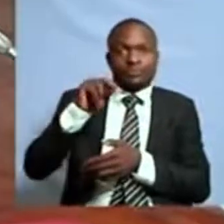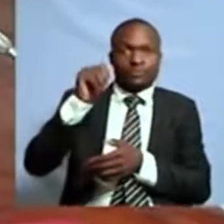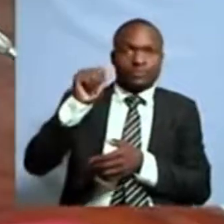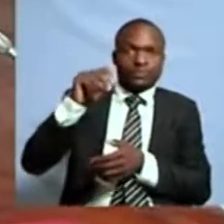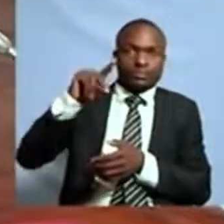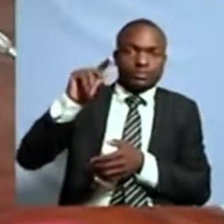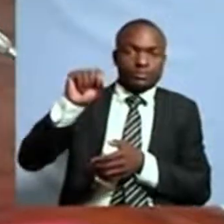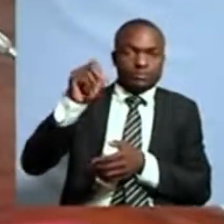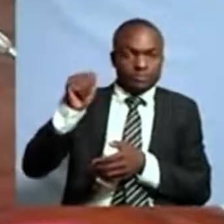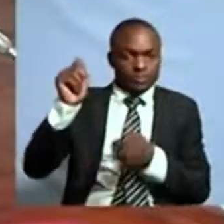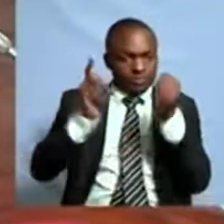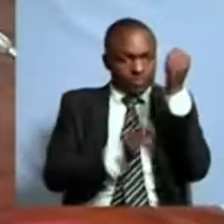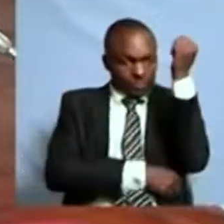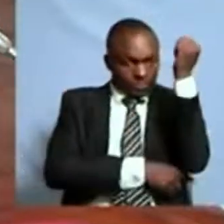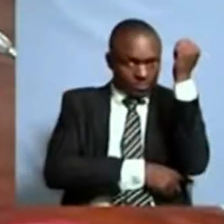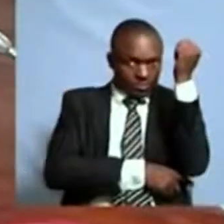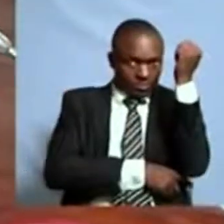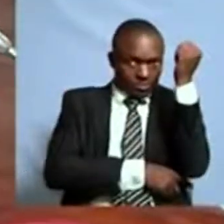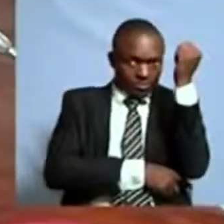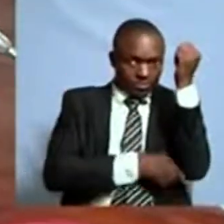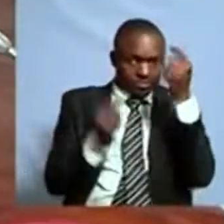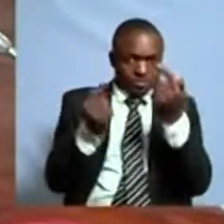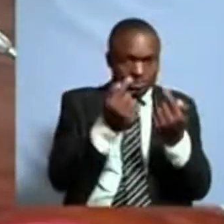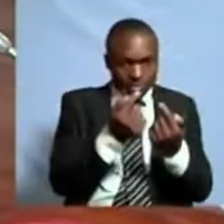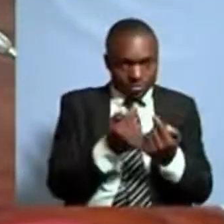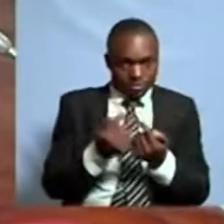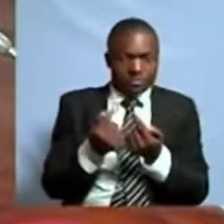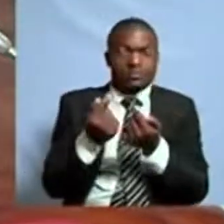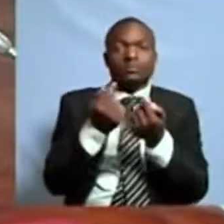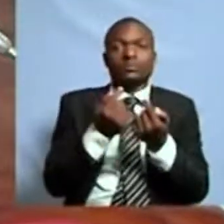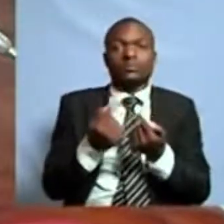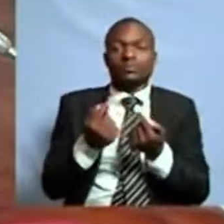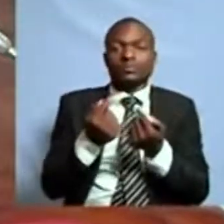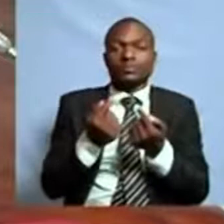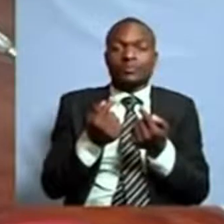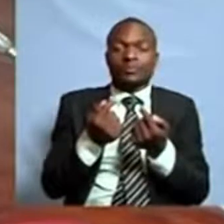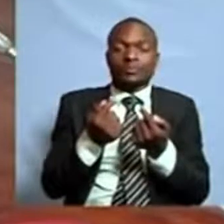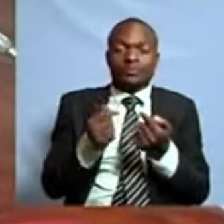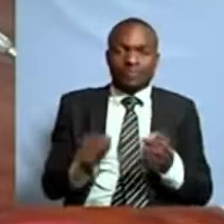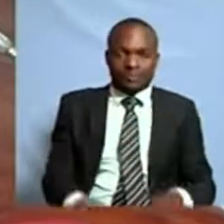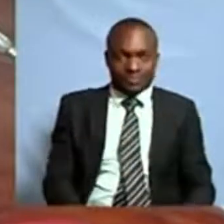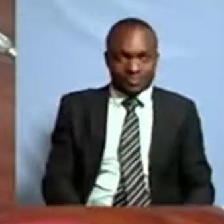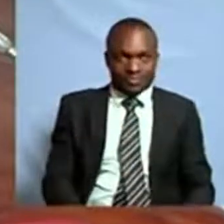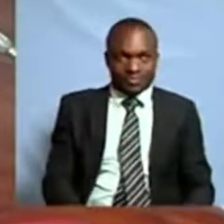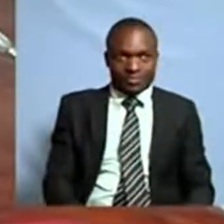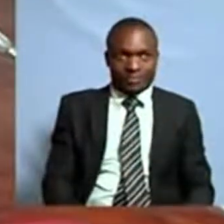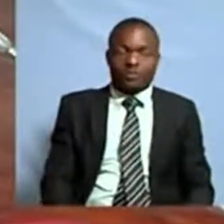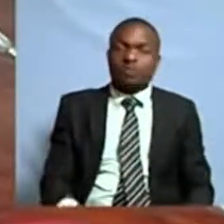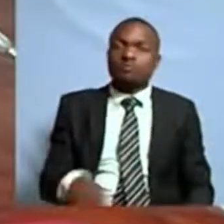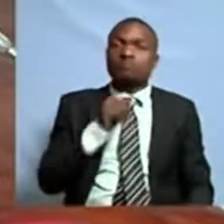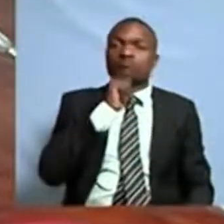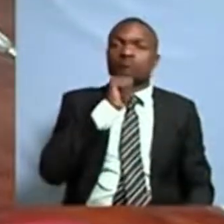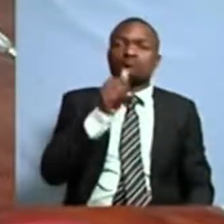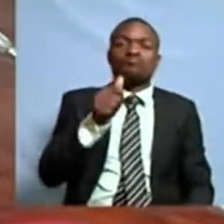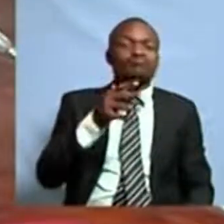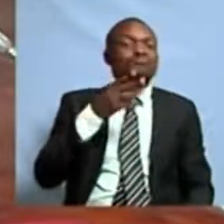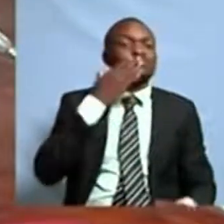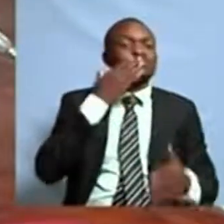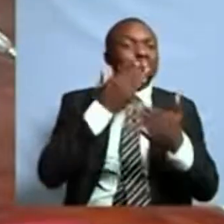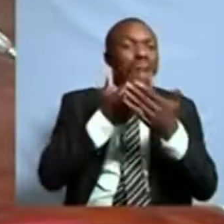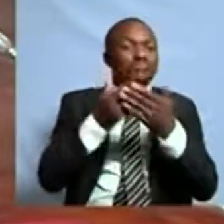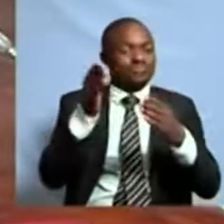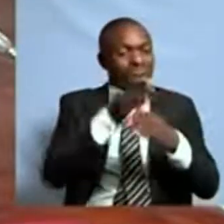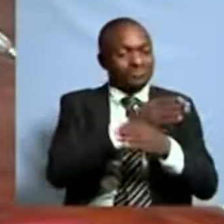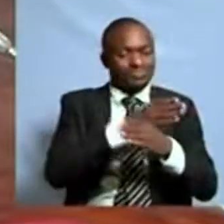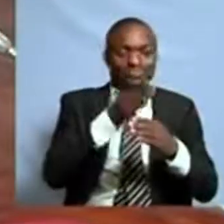penalties. A situation which has actually not been healthy for business